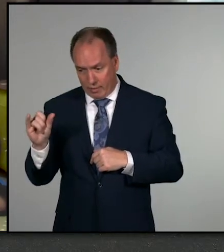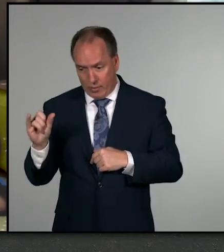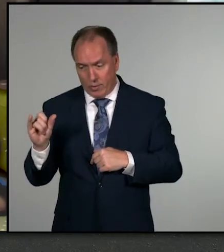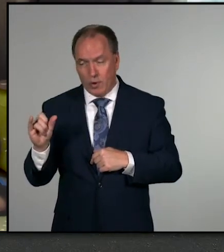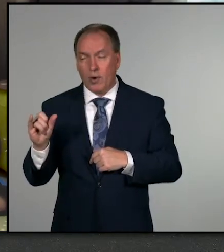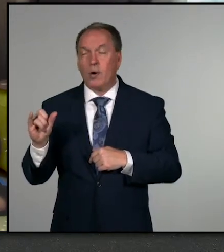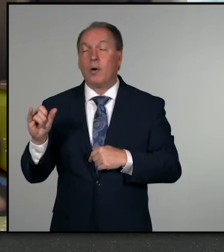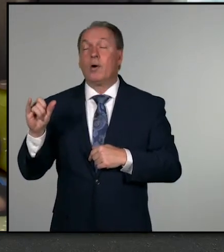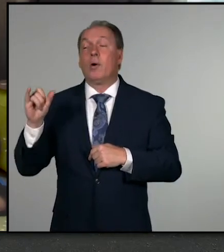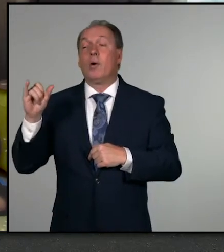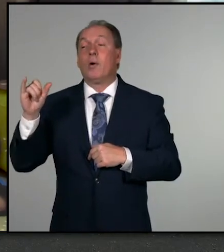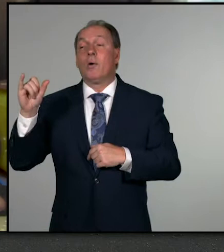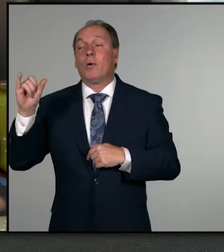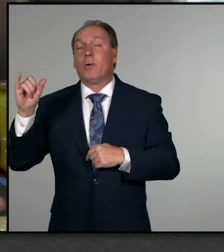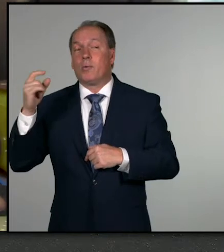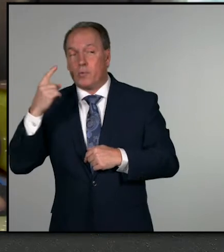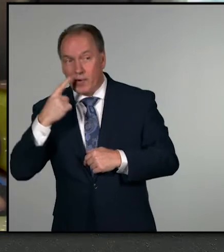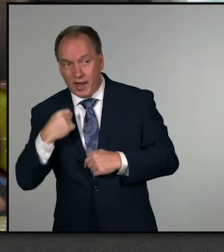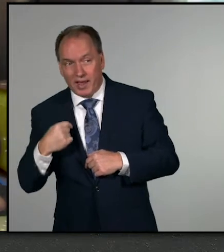red, yellow,